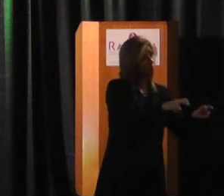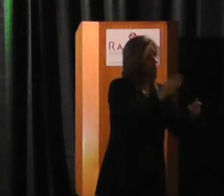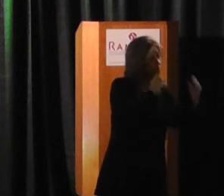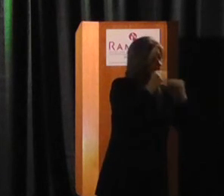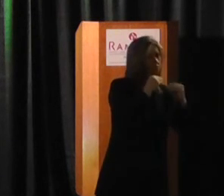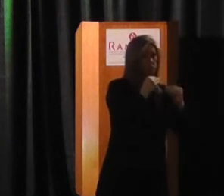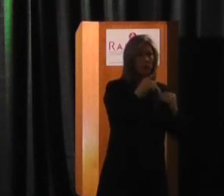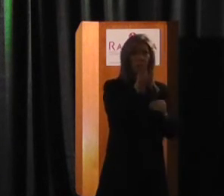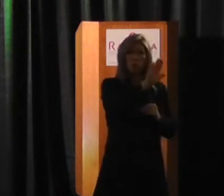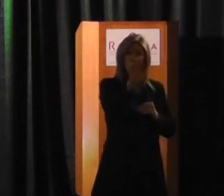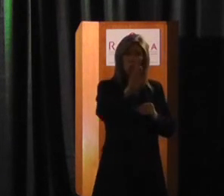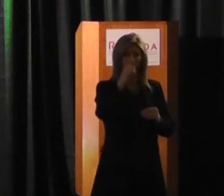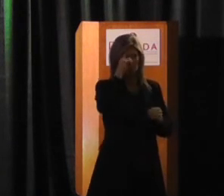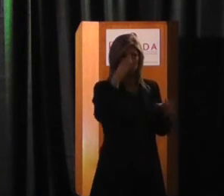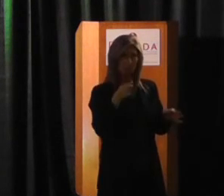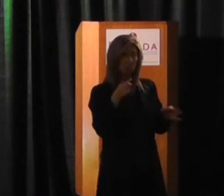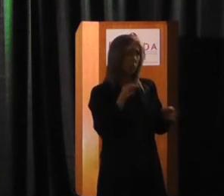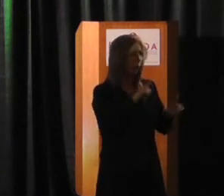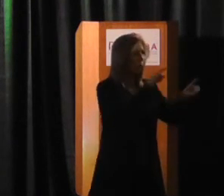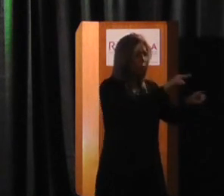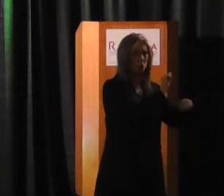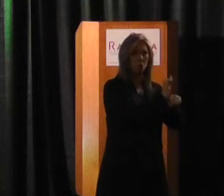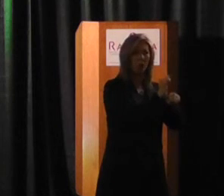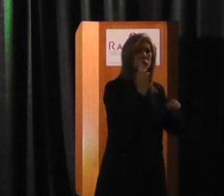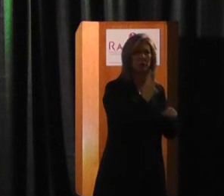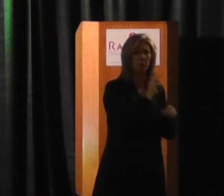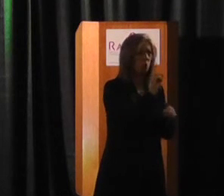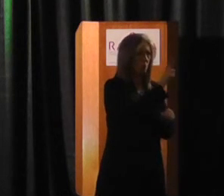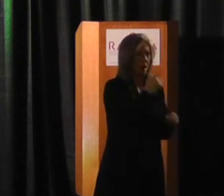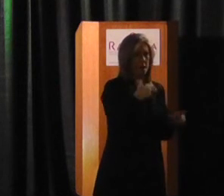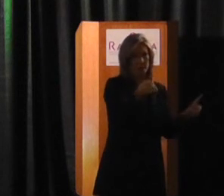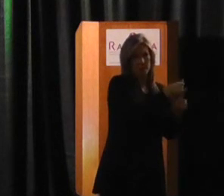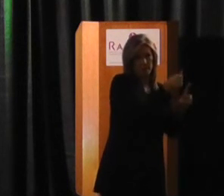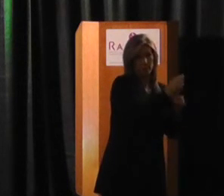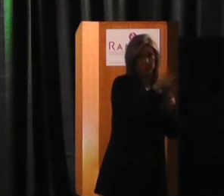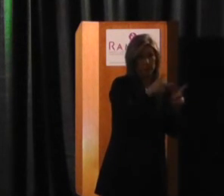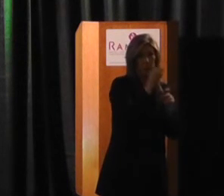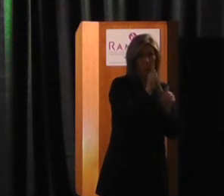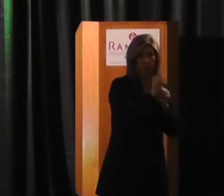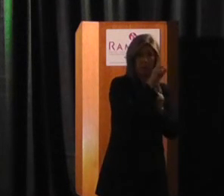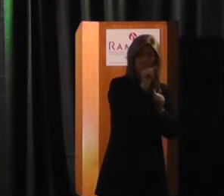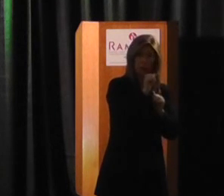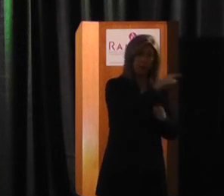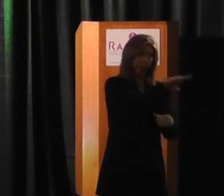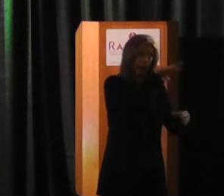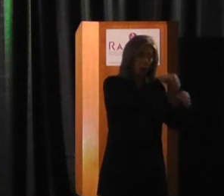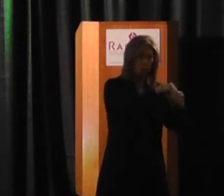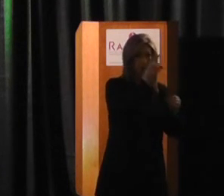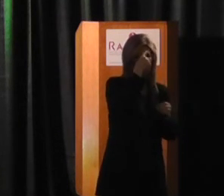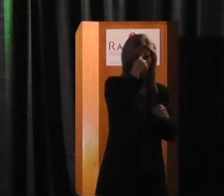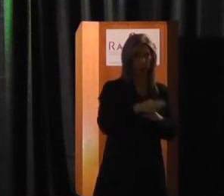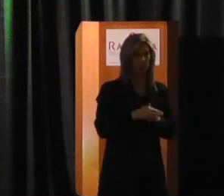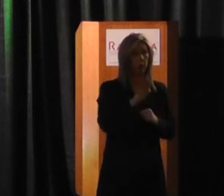bring your business to a restaurant that's an inclusive employer. The location search uses a map, and based on your location at that time, will